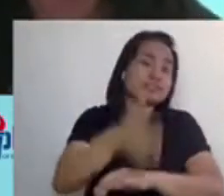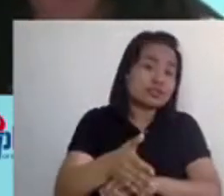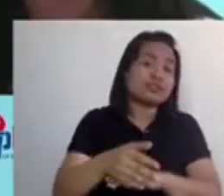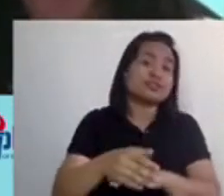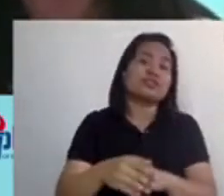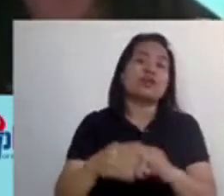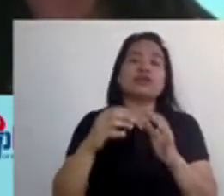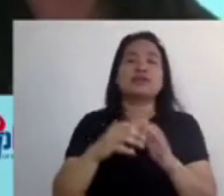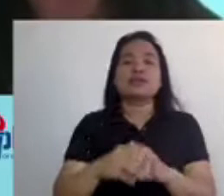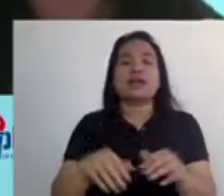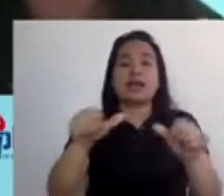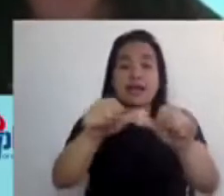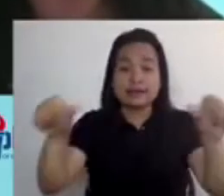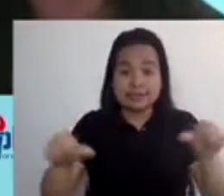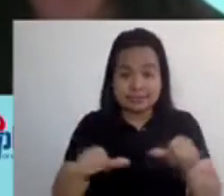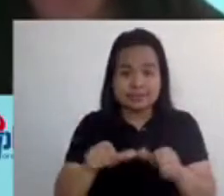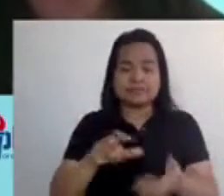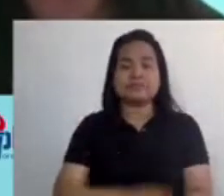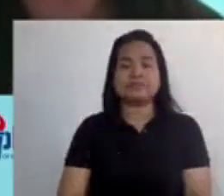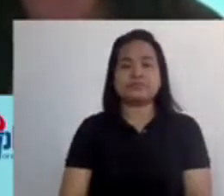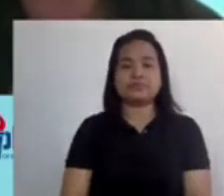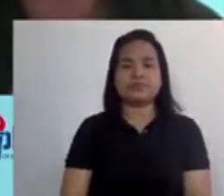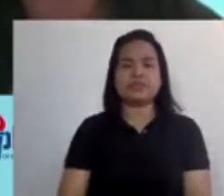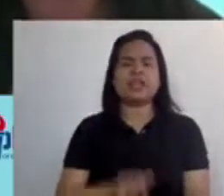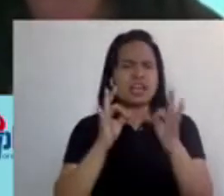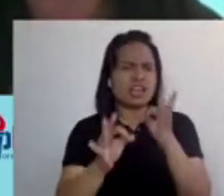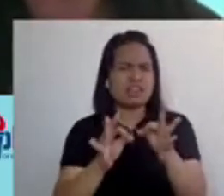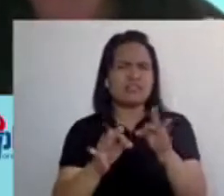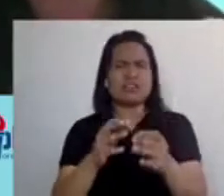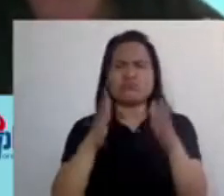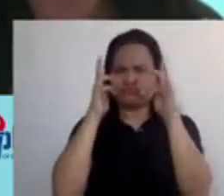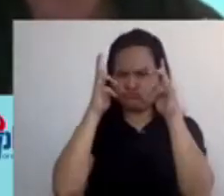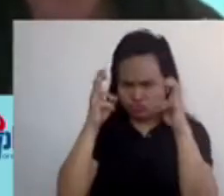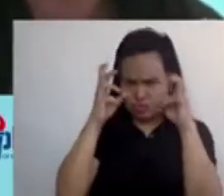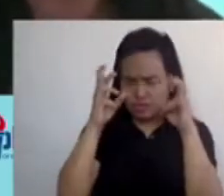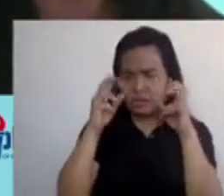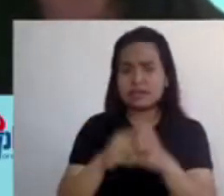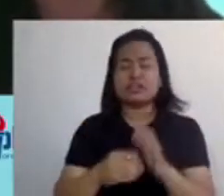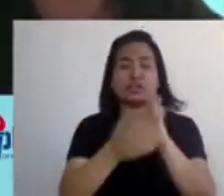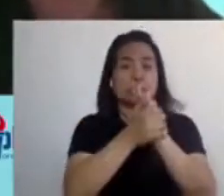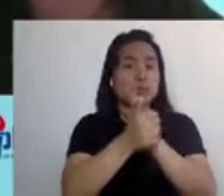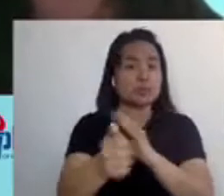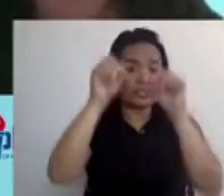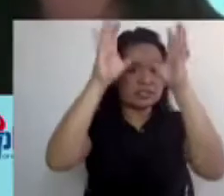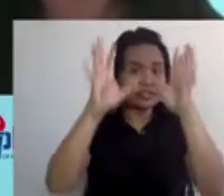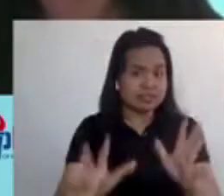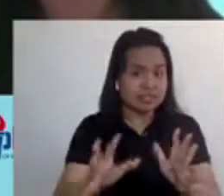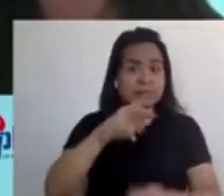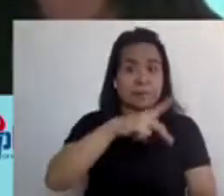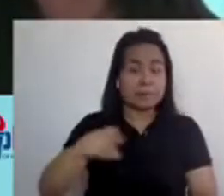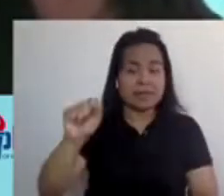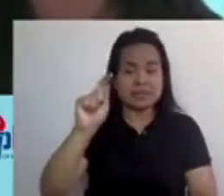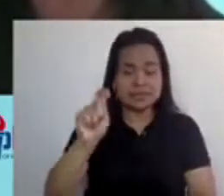me listening to the discussion on the Proficient Teachers RPMS-PPST tool, you would notice that when